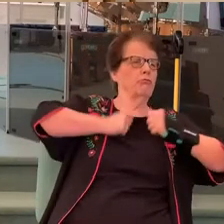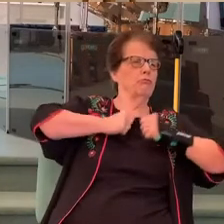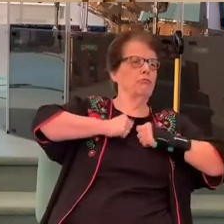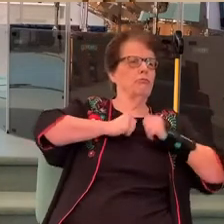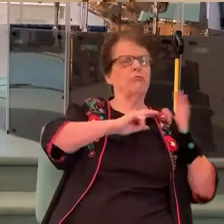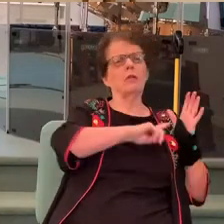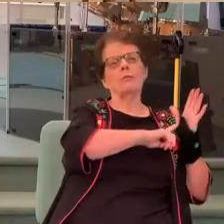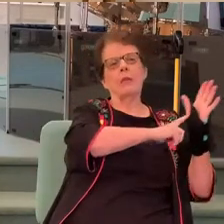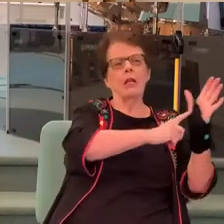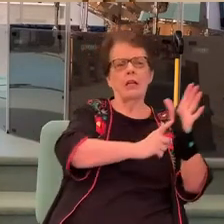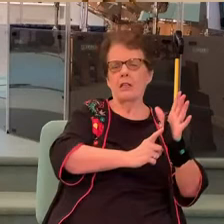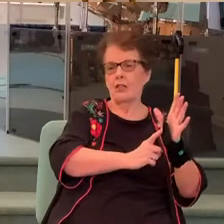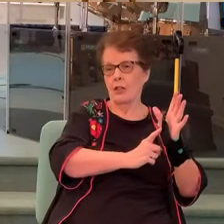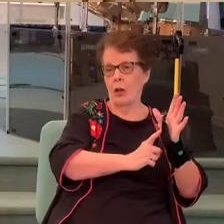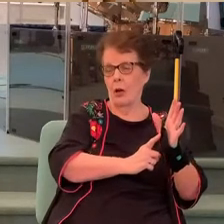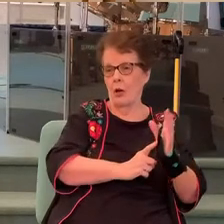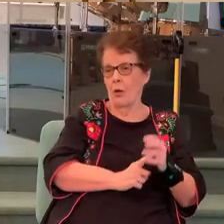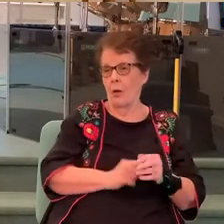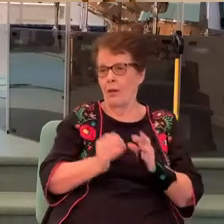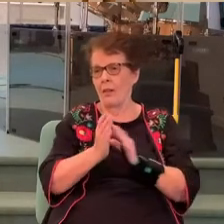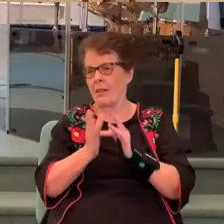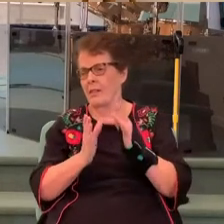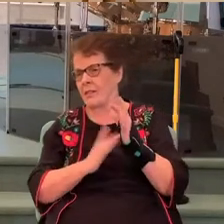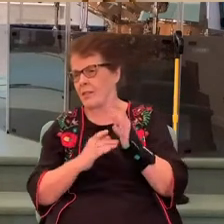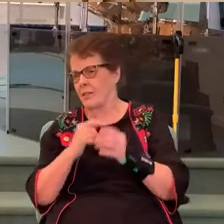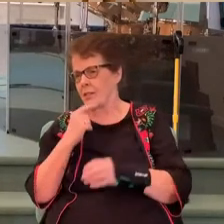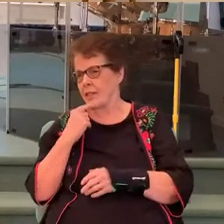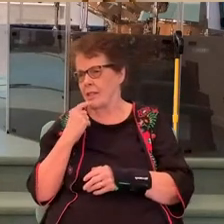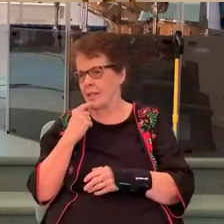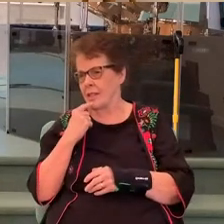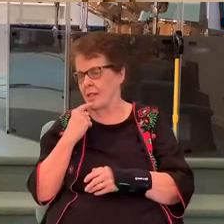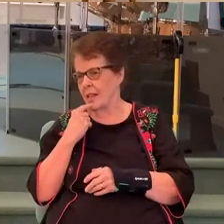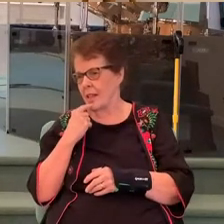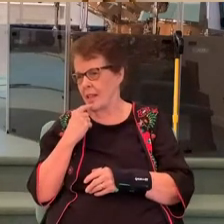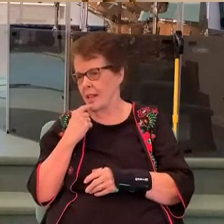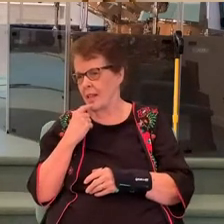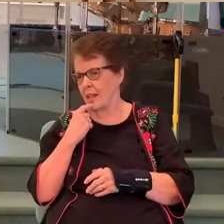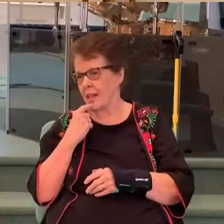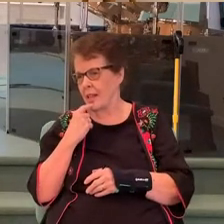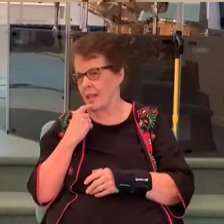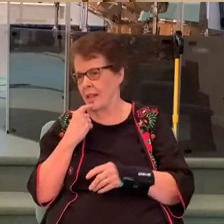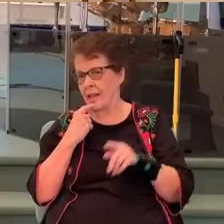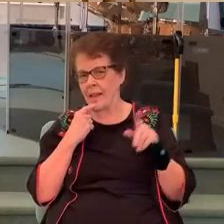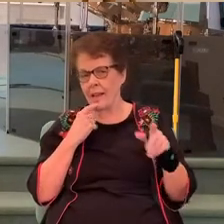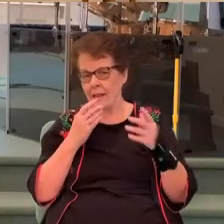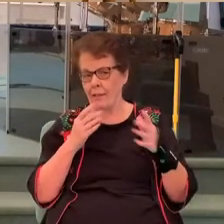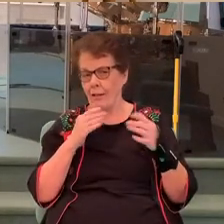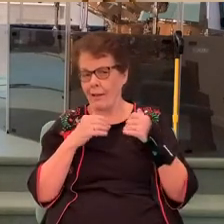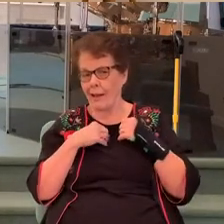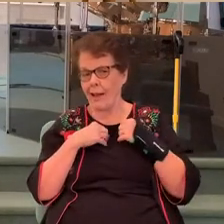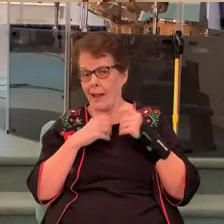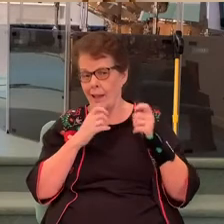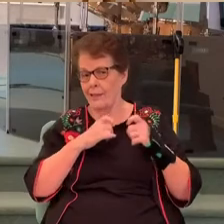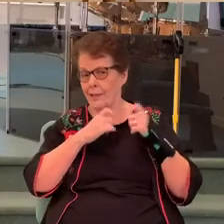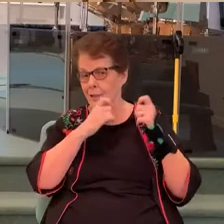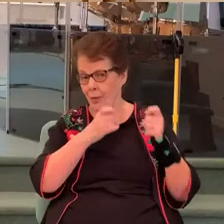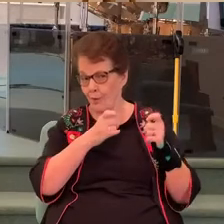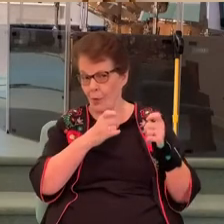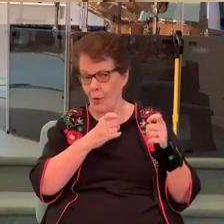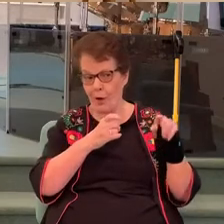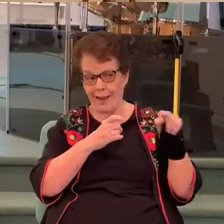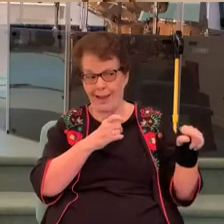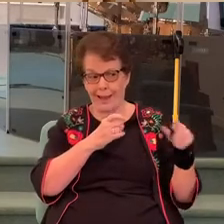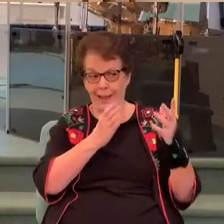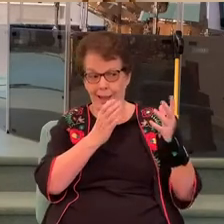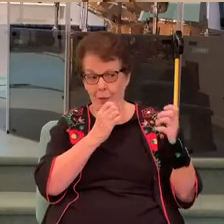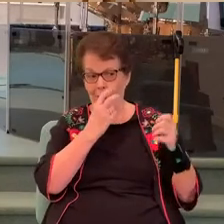show. And Jesus said, I guarantee you that he has his reward. If he wants to be seen,